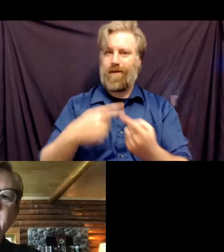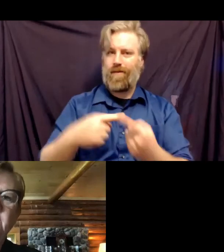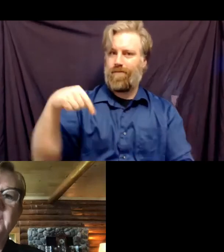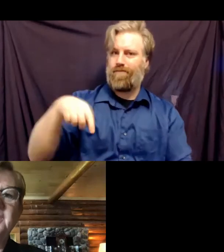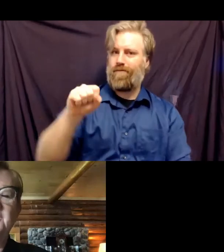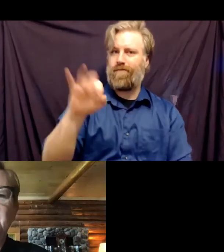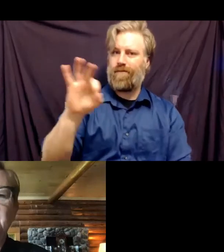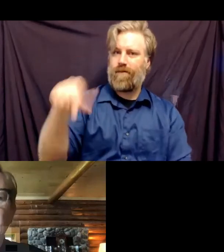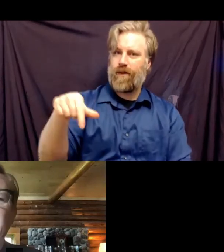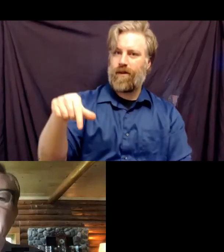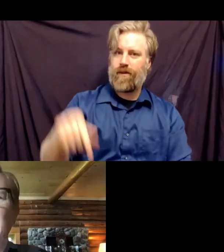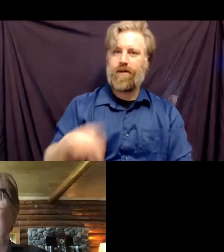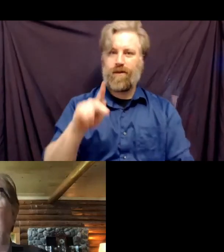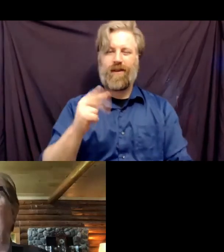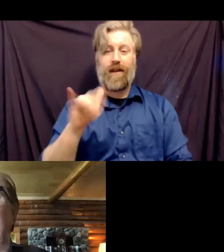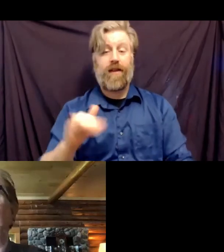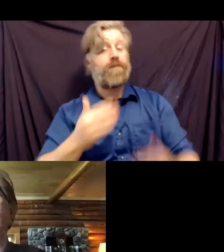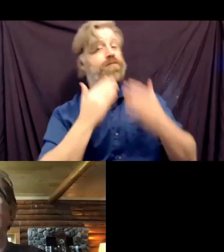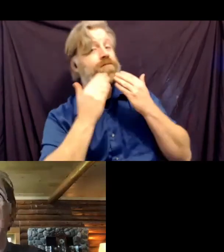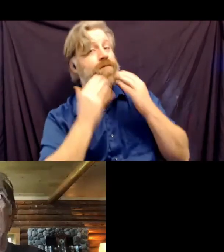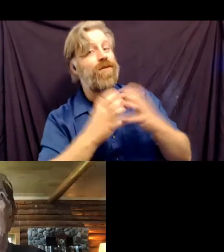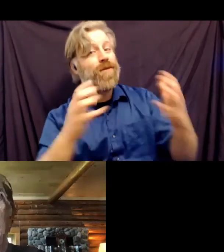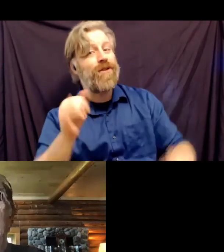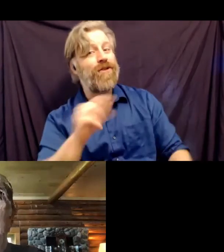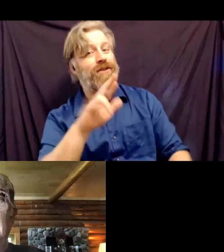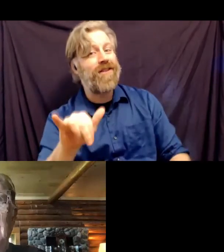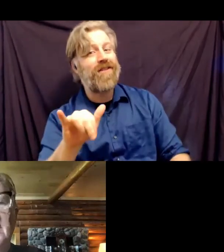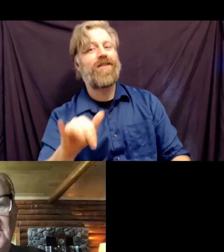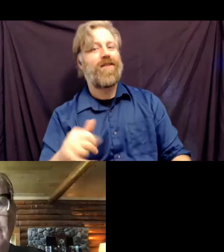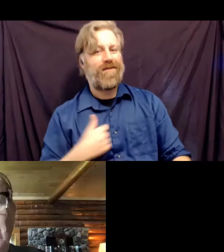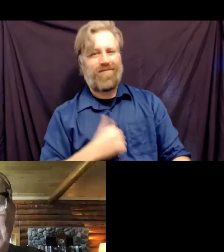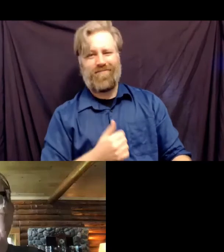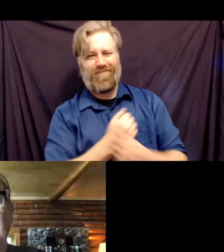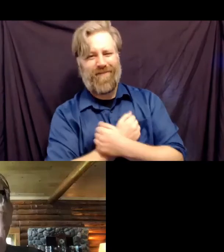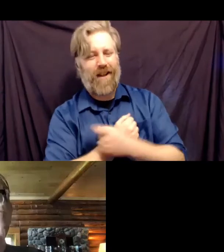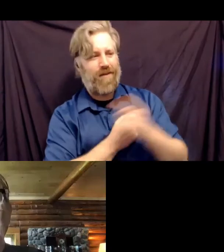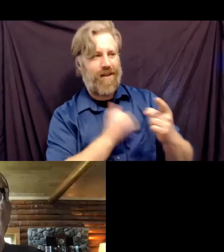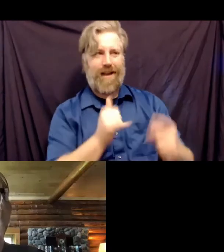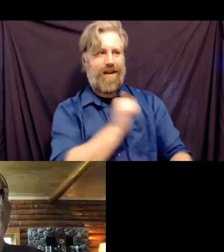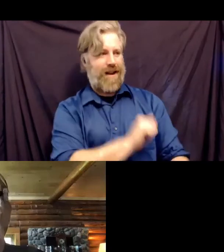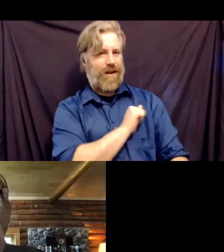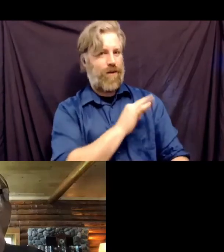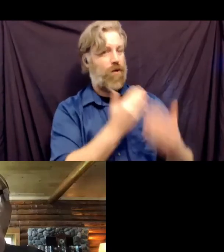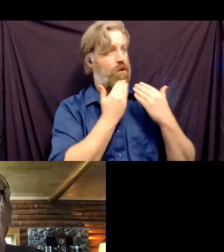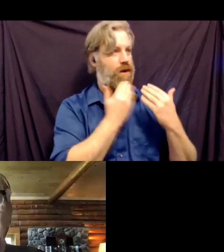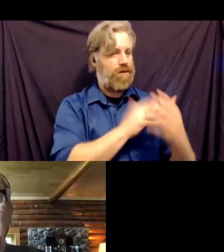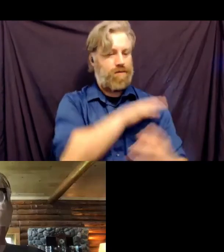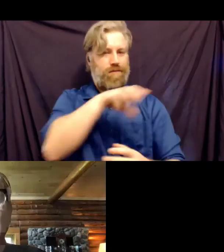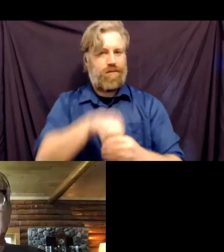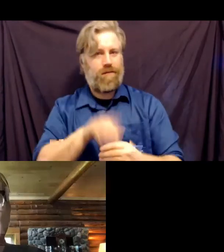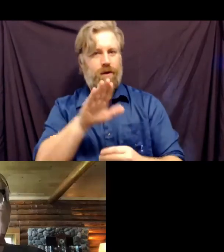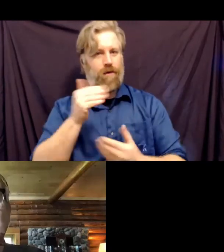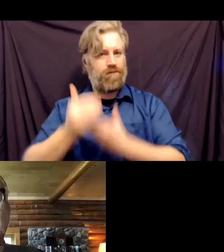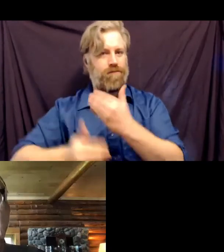you so much, Jerry. And I love how you integrate the attitude of gratitude, because that really is something we're embedding in our